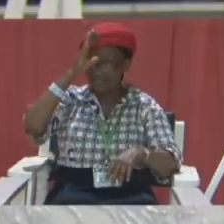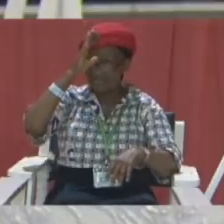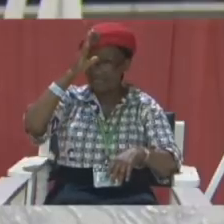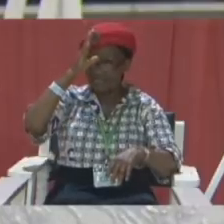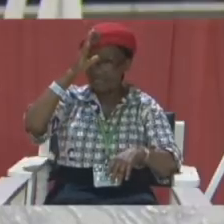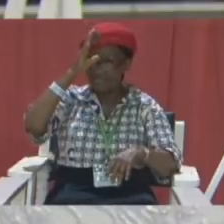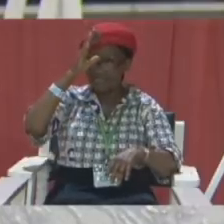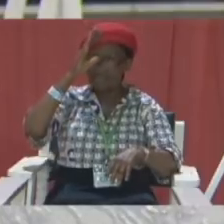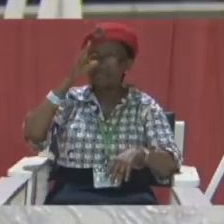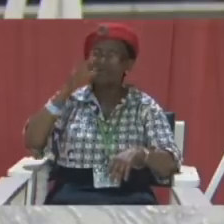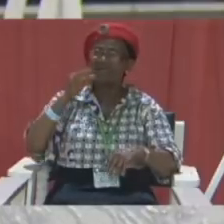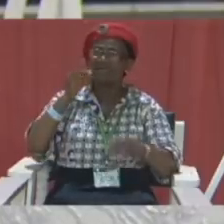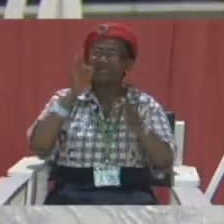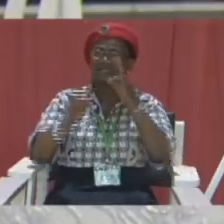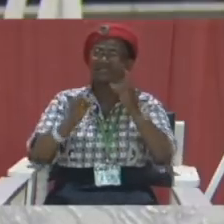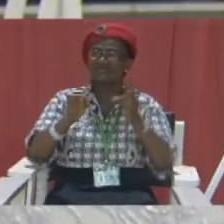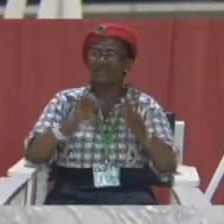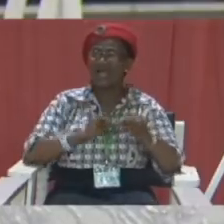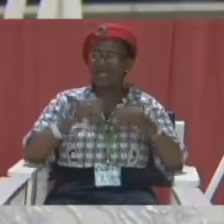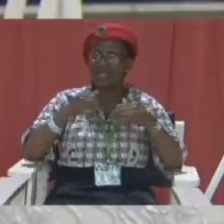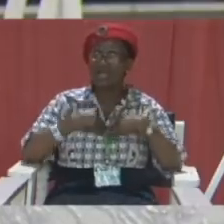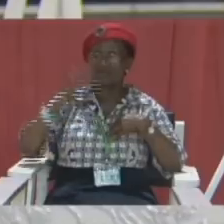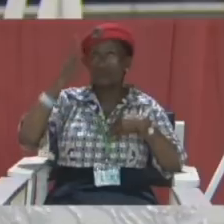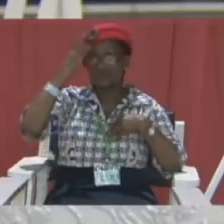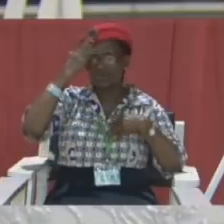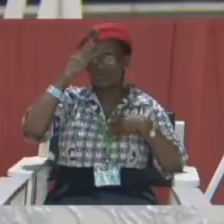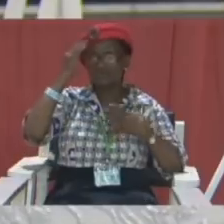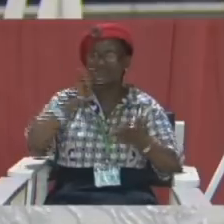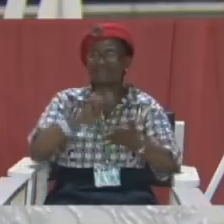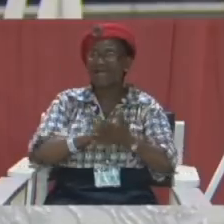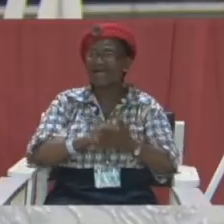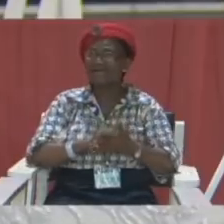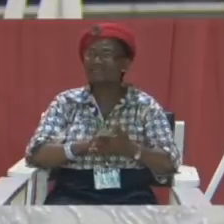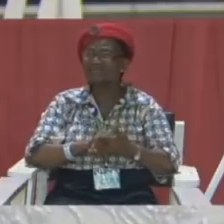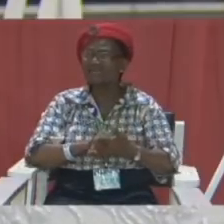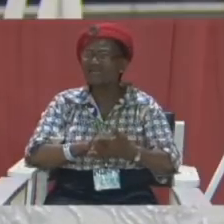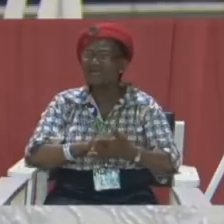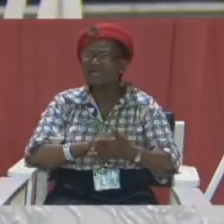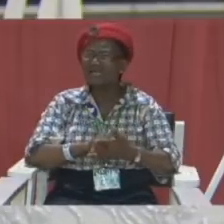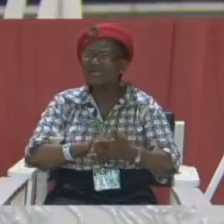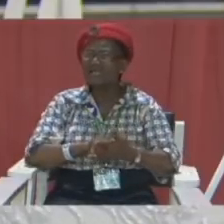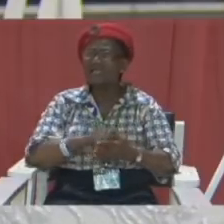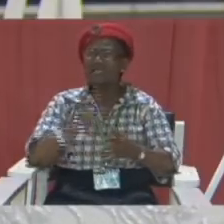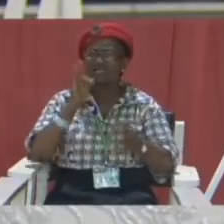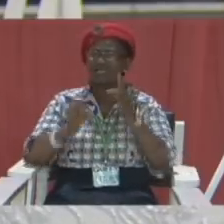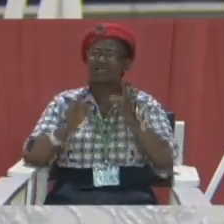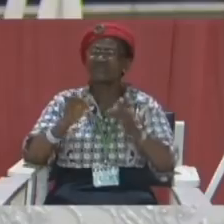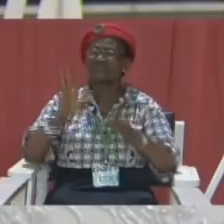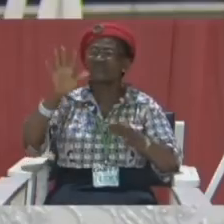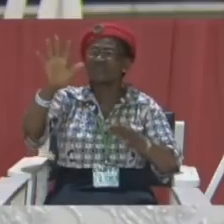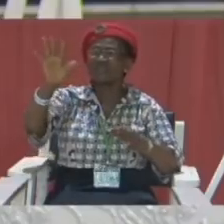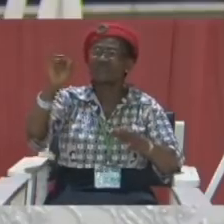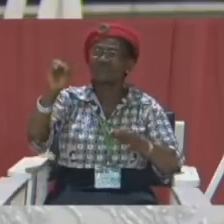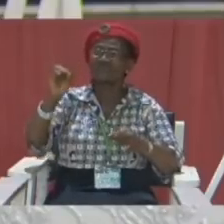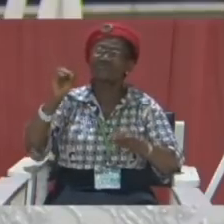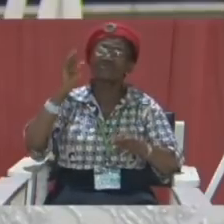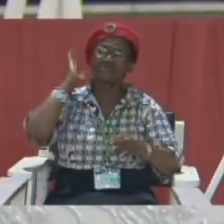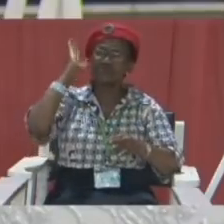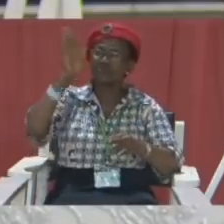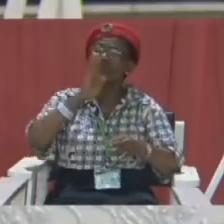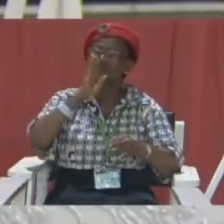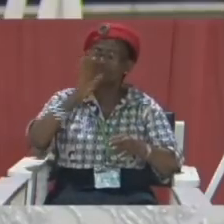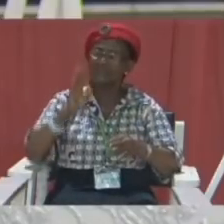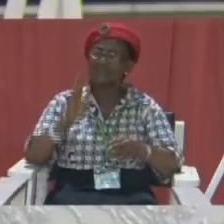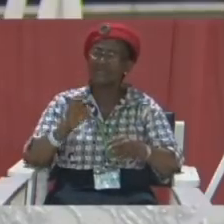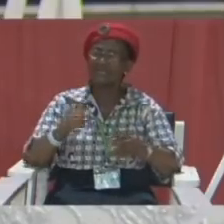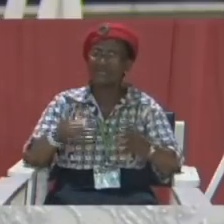Daddy, if I had known that being 50 is going to be this sweet, I would